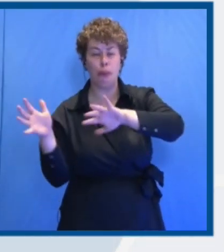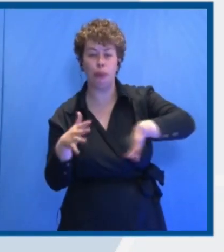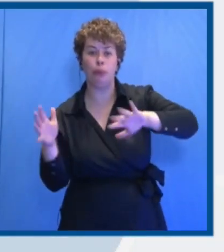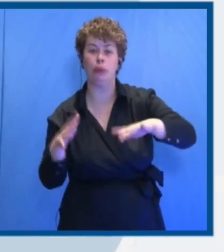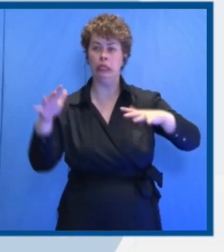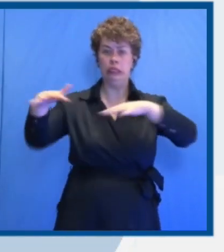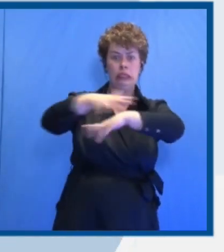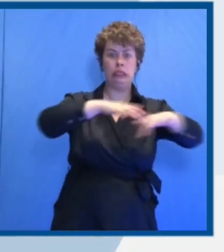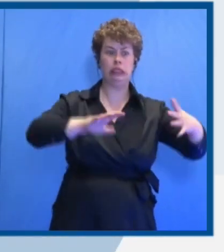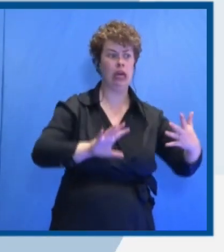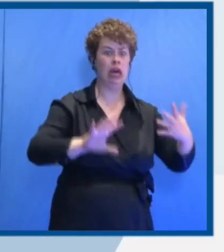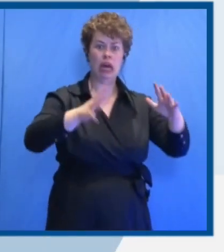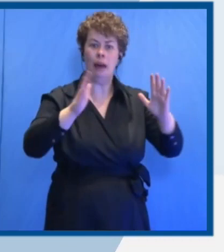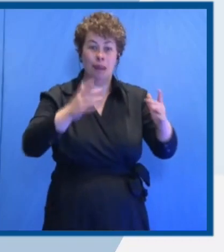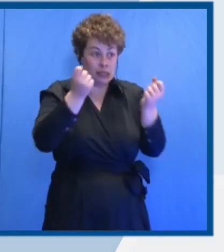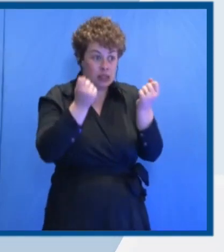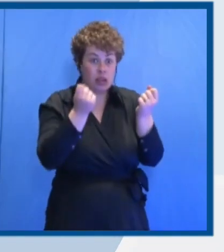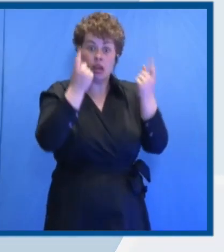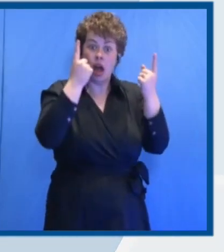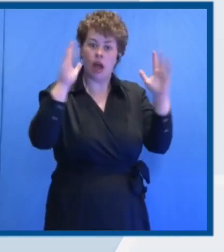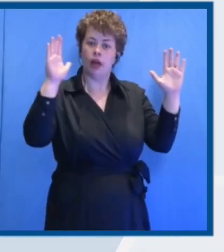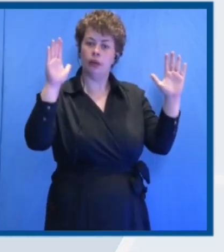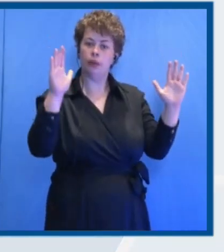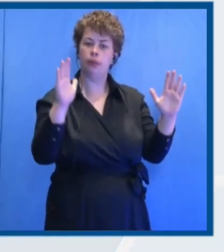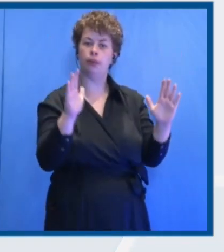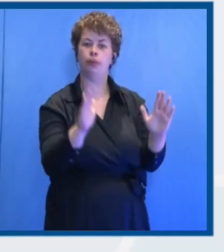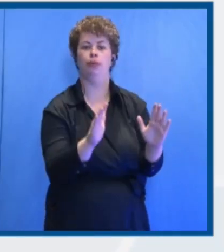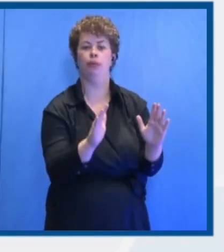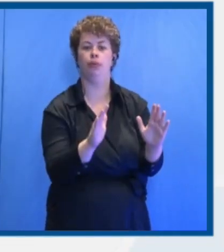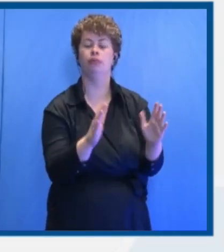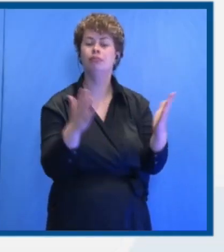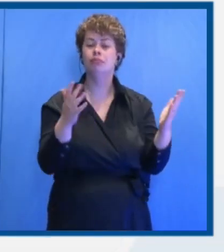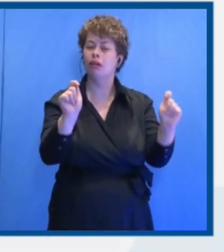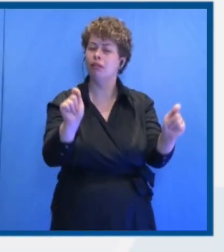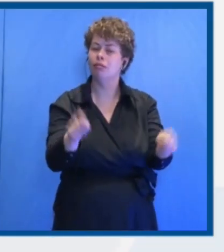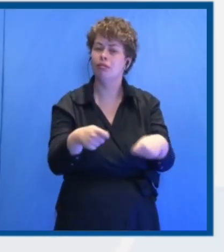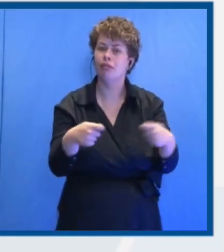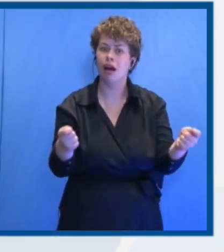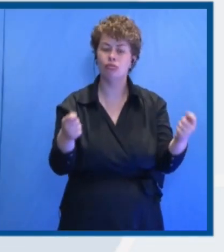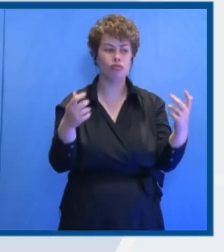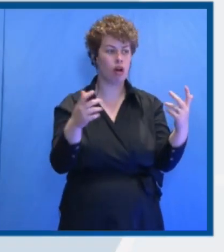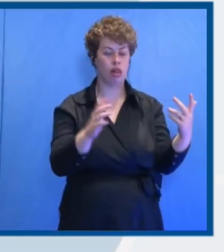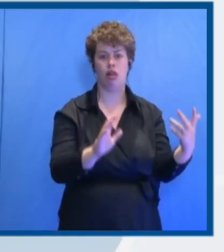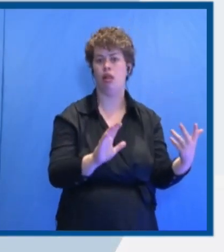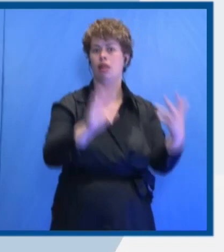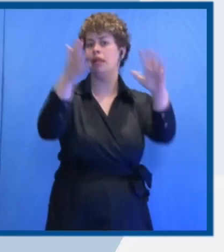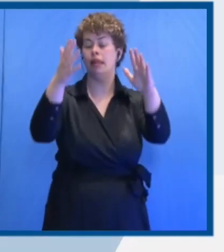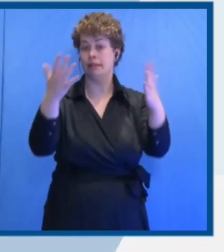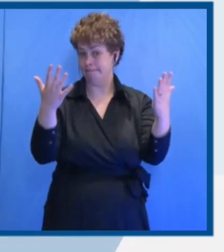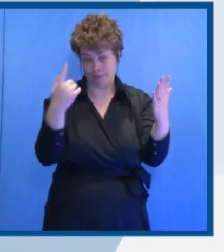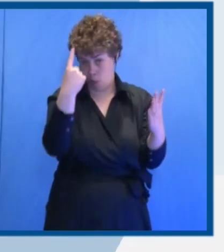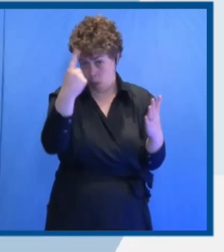marine disasters. Natural and anthropogenic causes for disasters, including climate